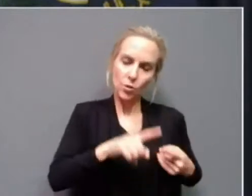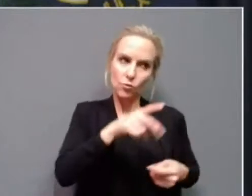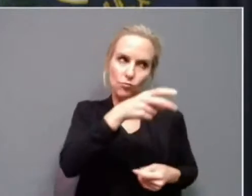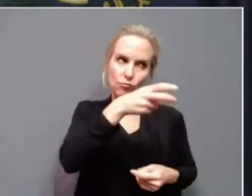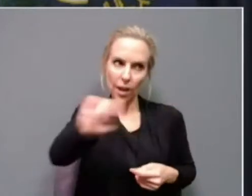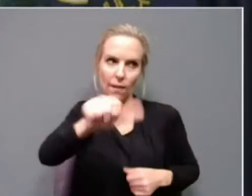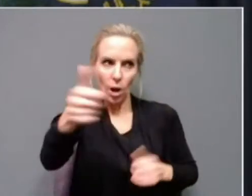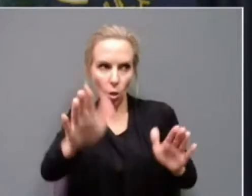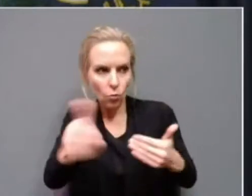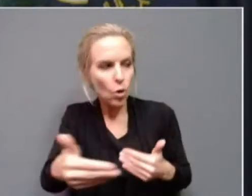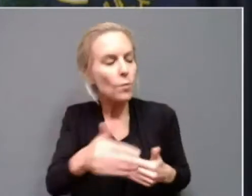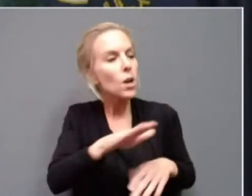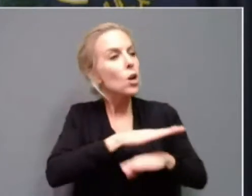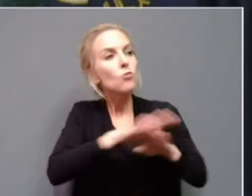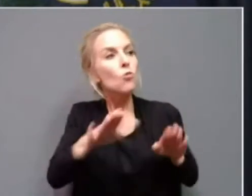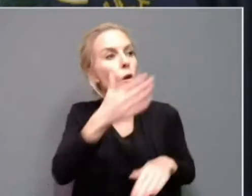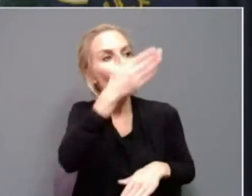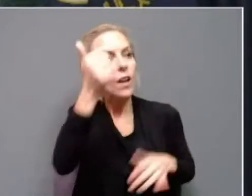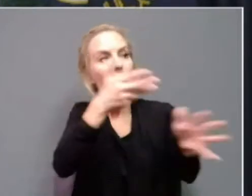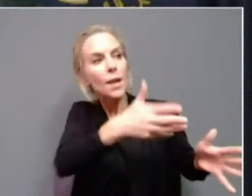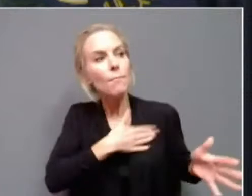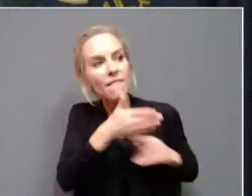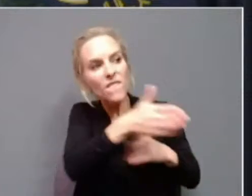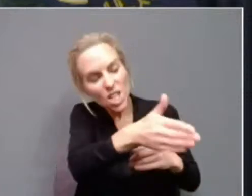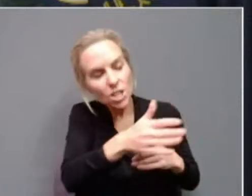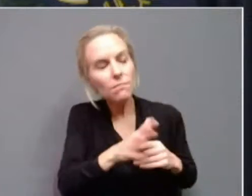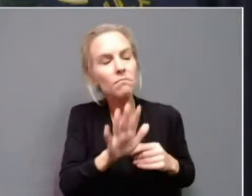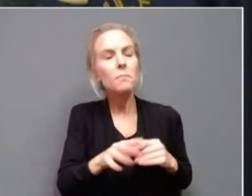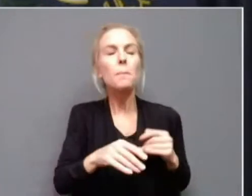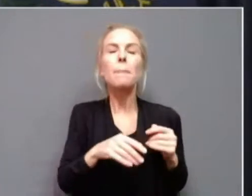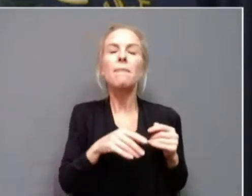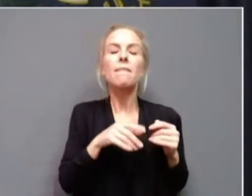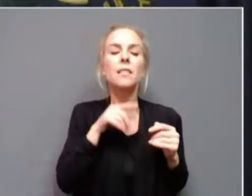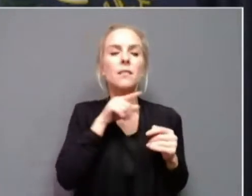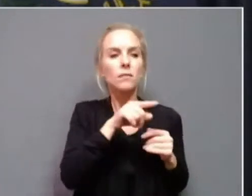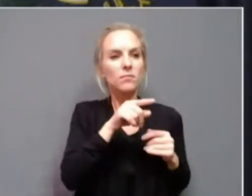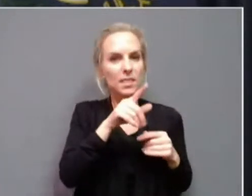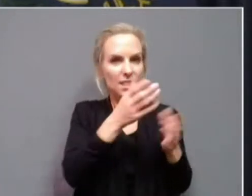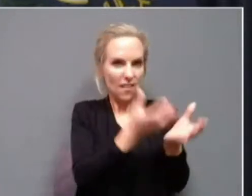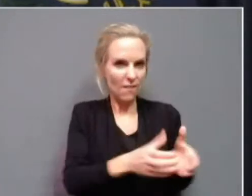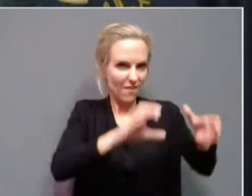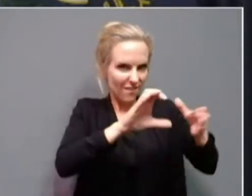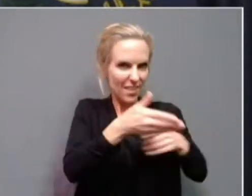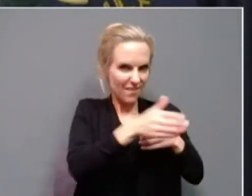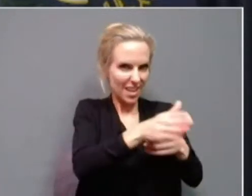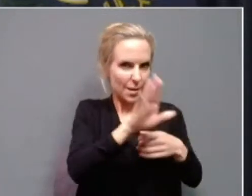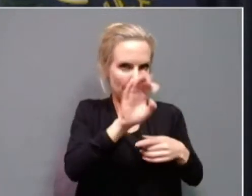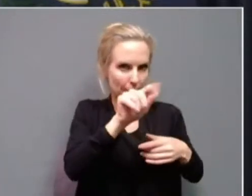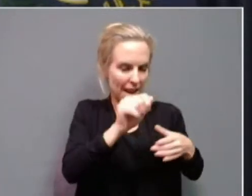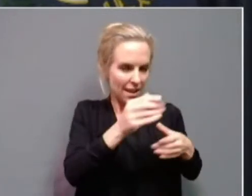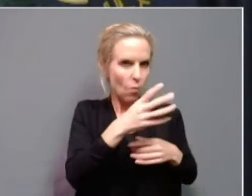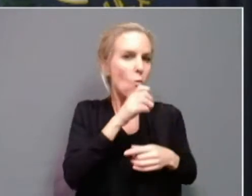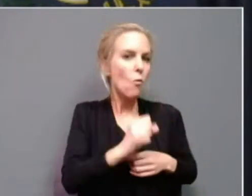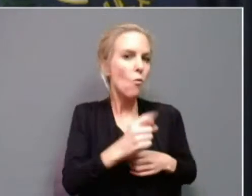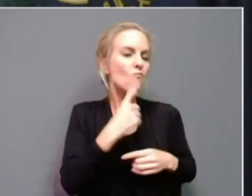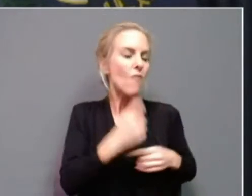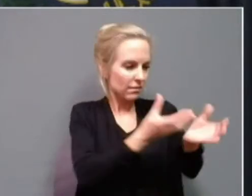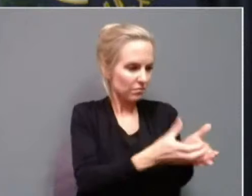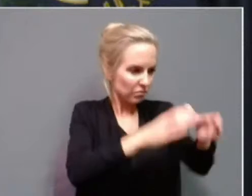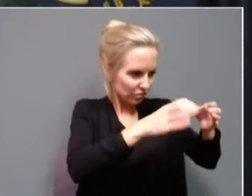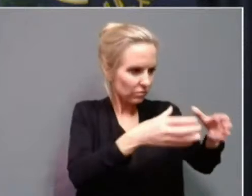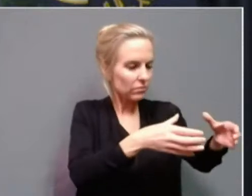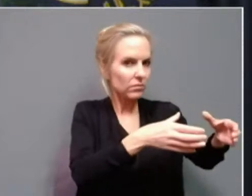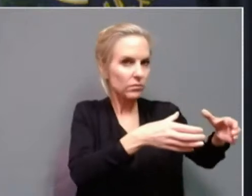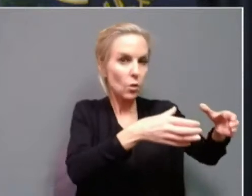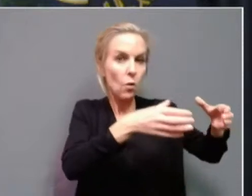And the CNA's got his fish in the fish bowl. And so as we make our way over, I think the gravity, I think